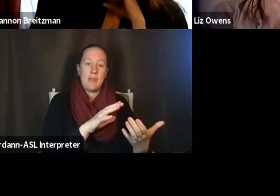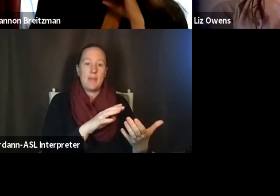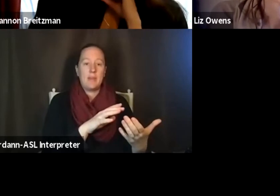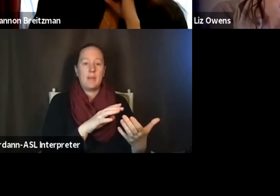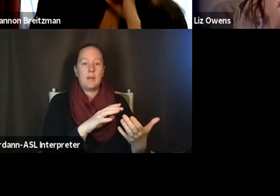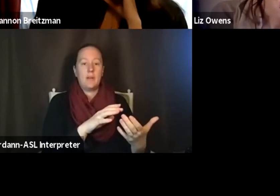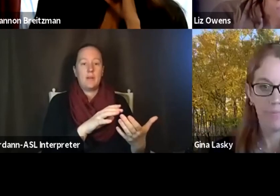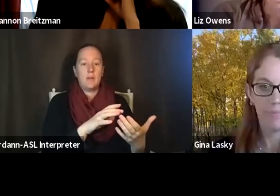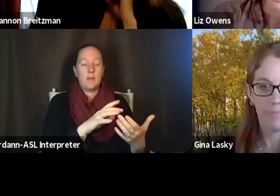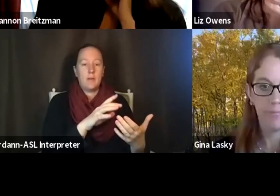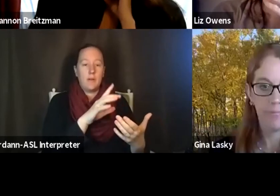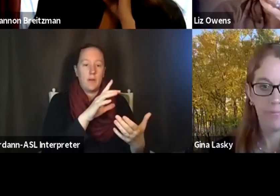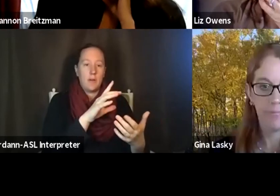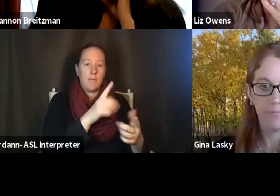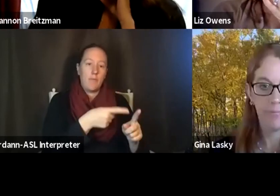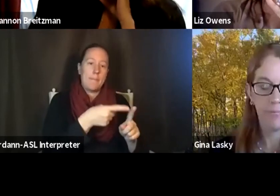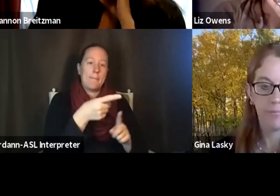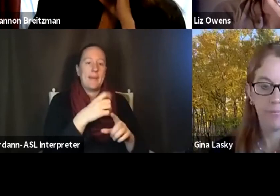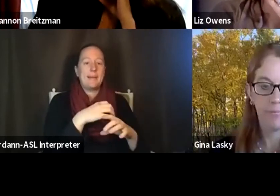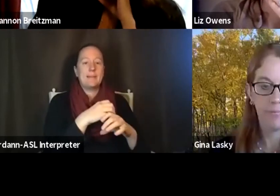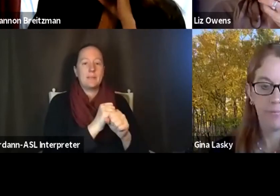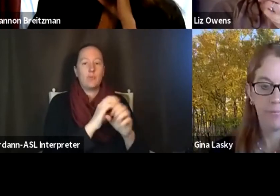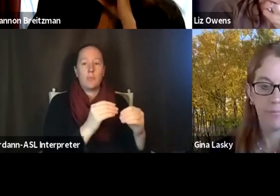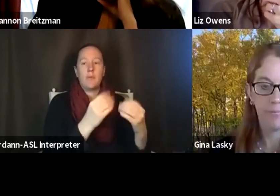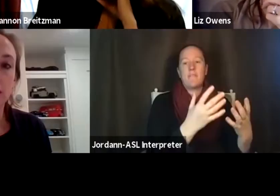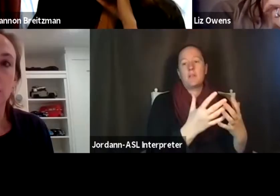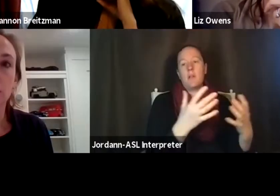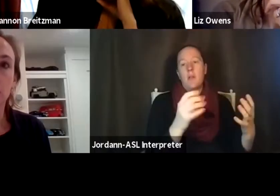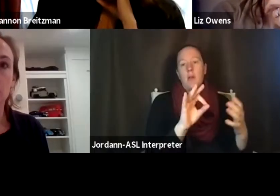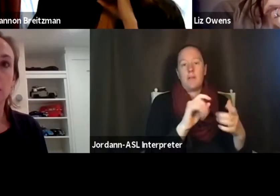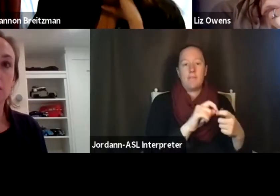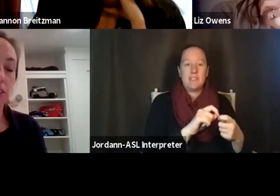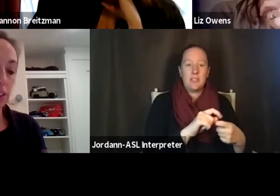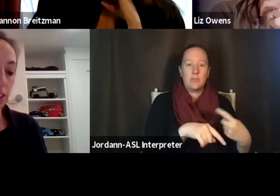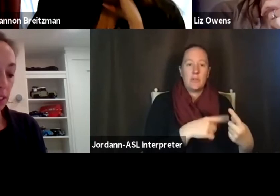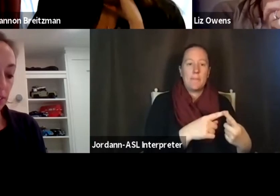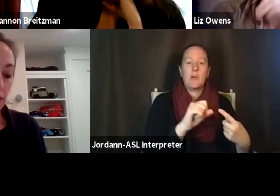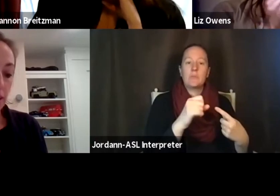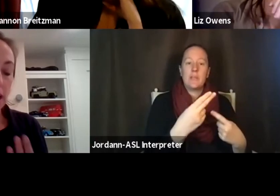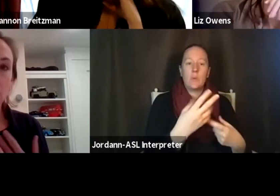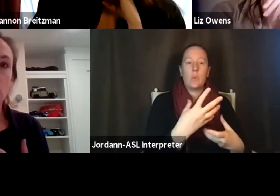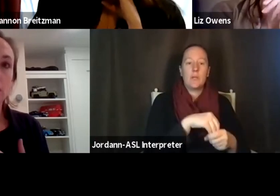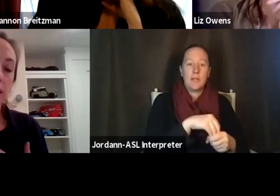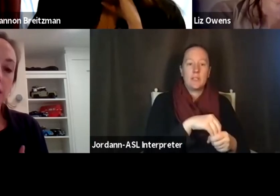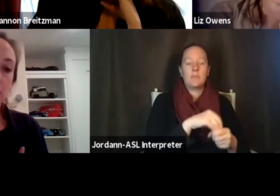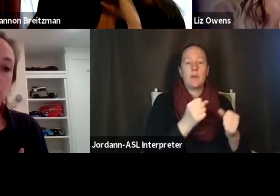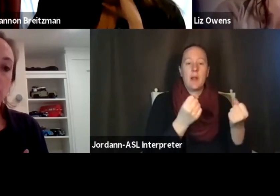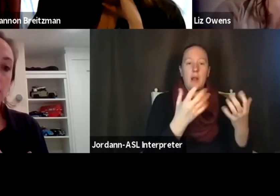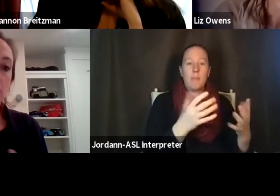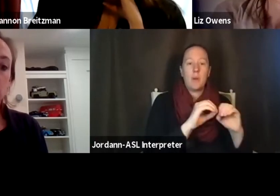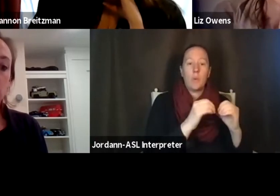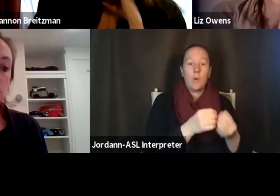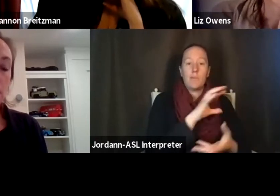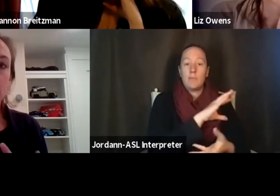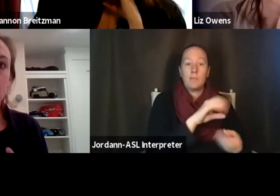in the sort of the main summary provides a lot of detail about our stakeholder engagement in terms of how many organizations